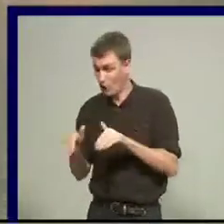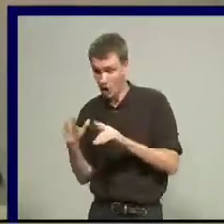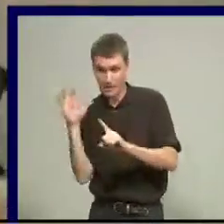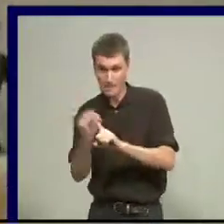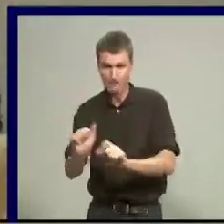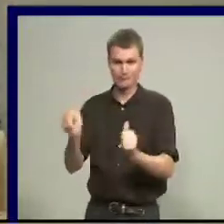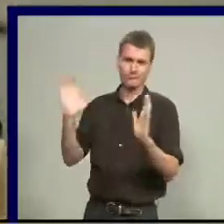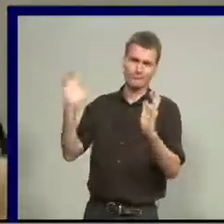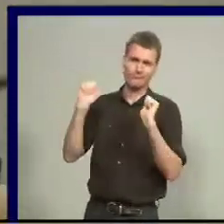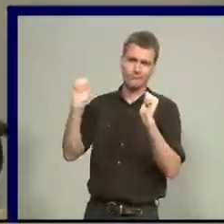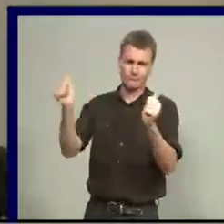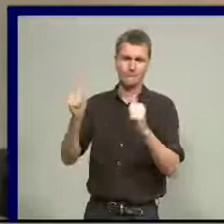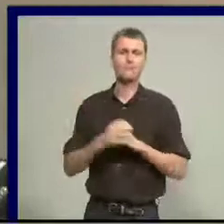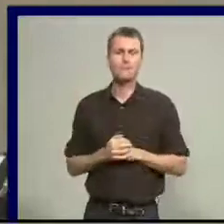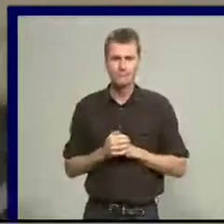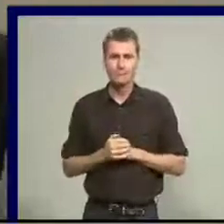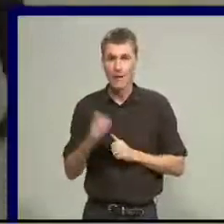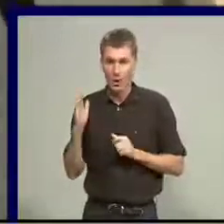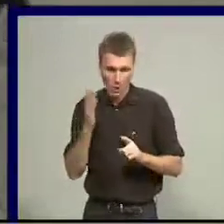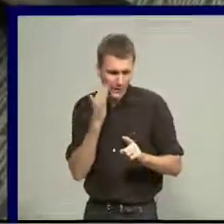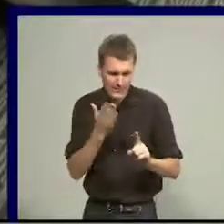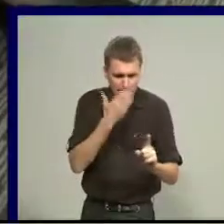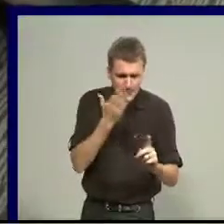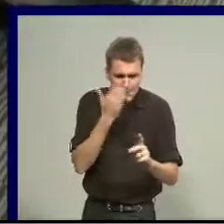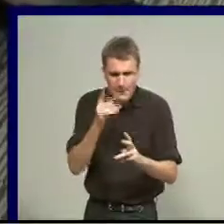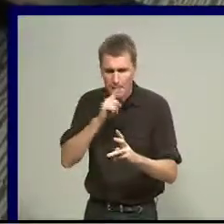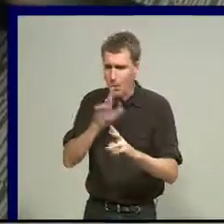Despite her intimidating presence when sniffing out trouble,